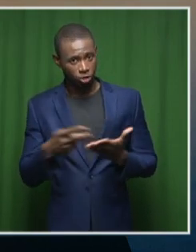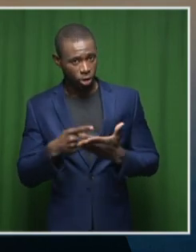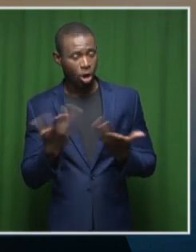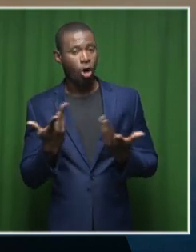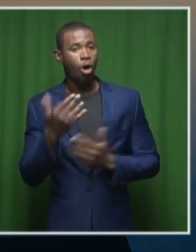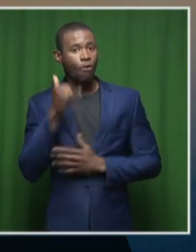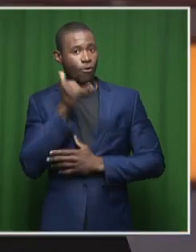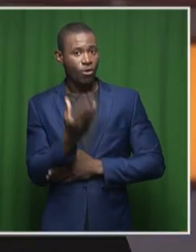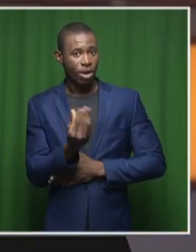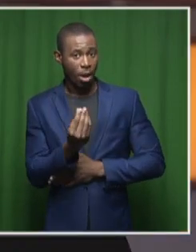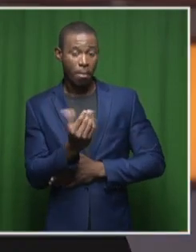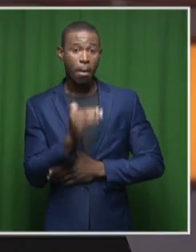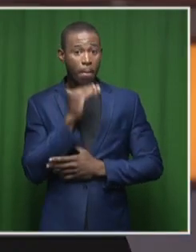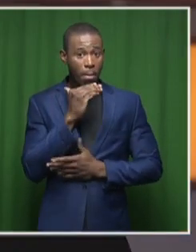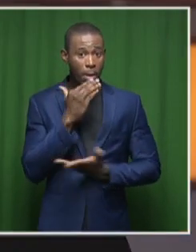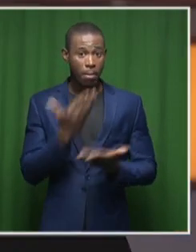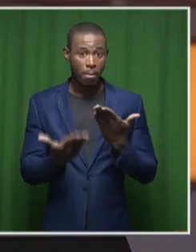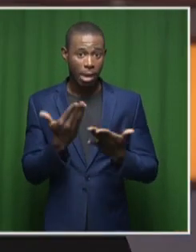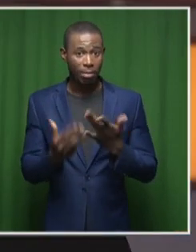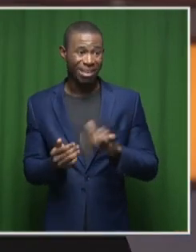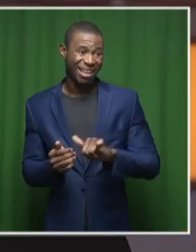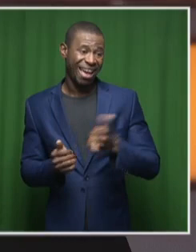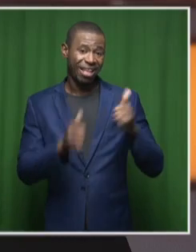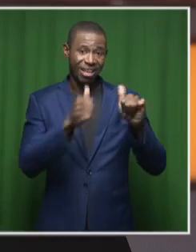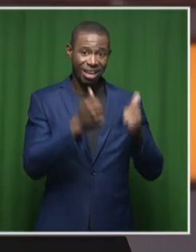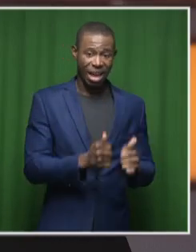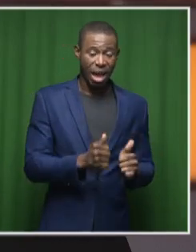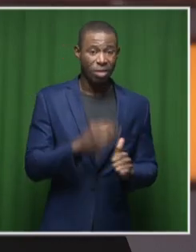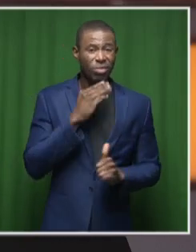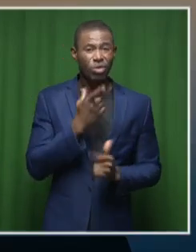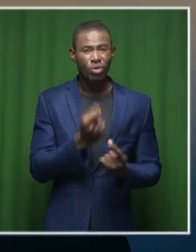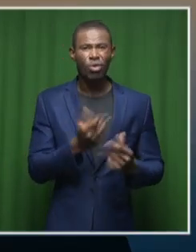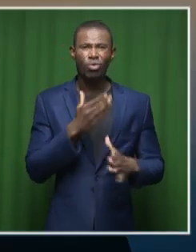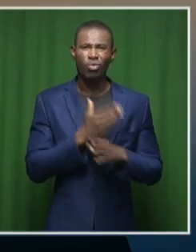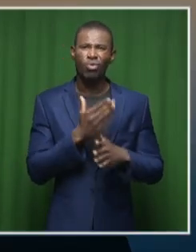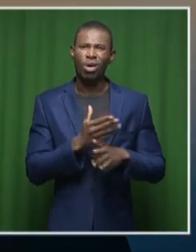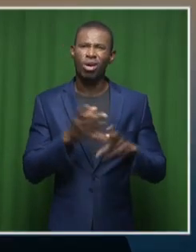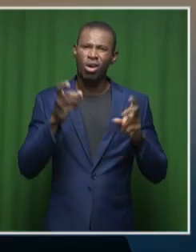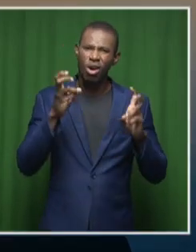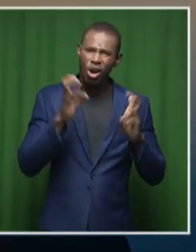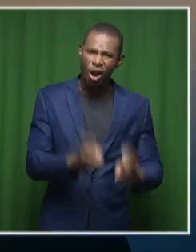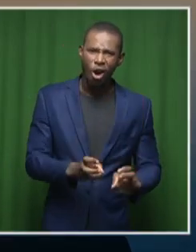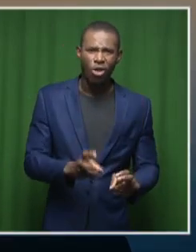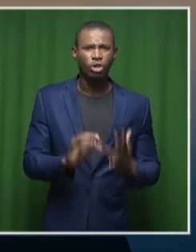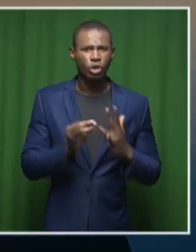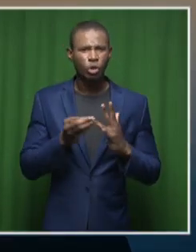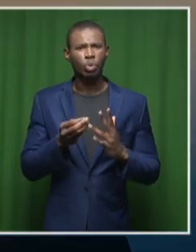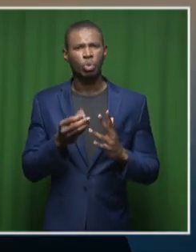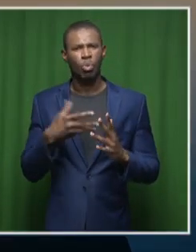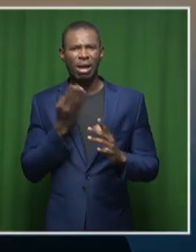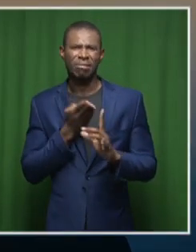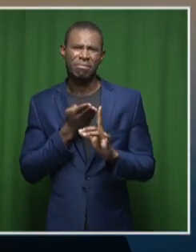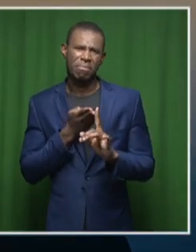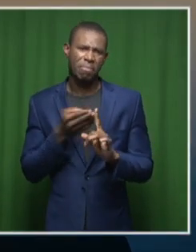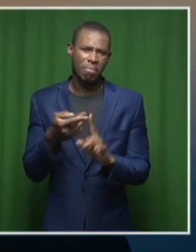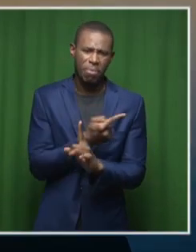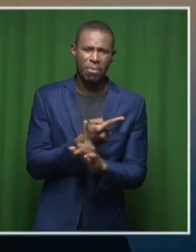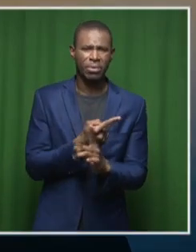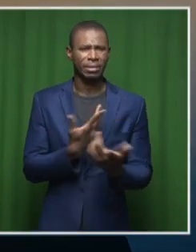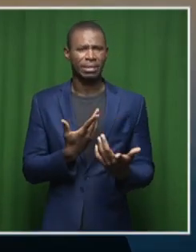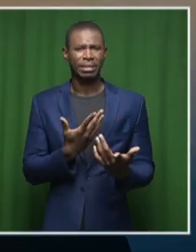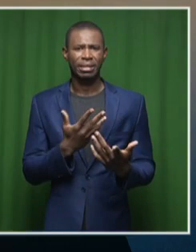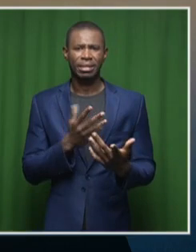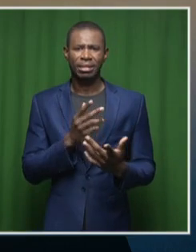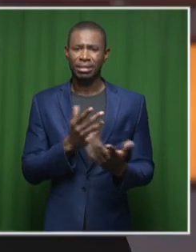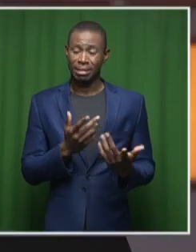So if you do have another account, it means you're really going, you're really trying to be sneaky. Yeah. And the whole purpose of...